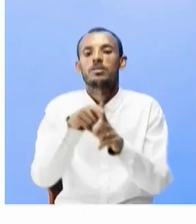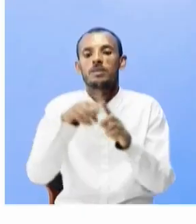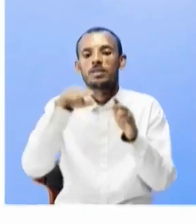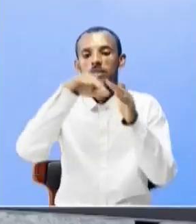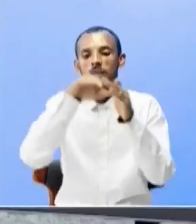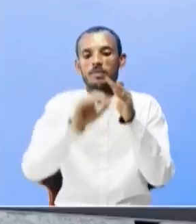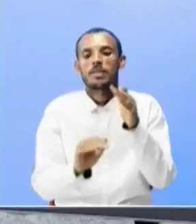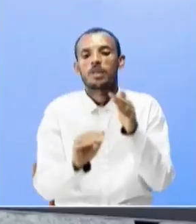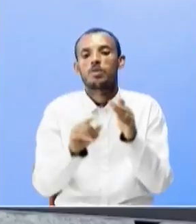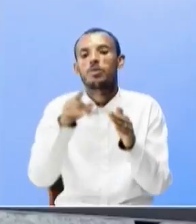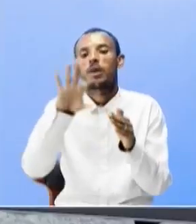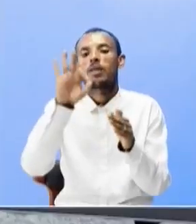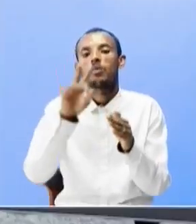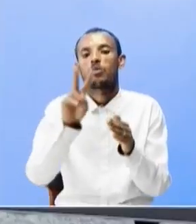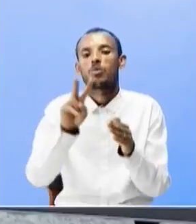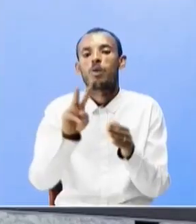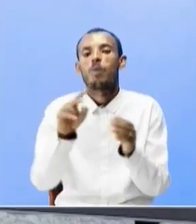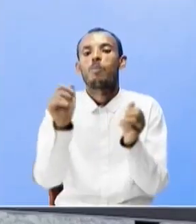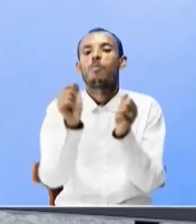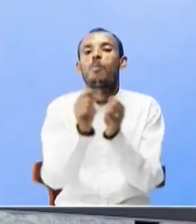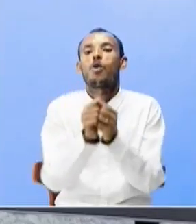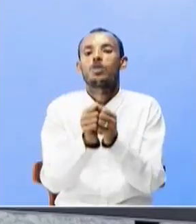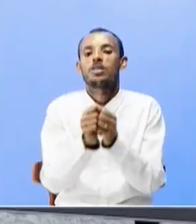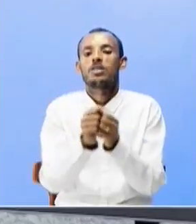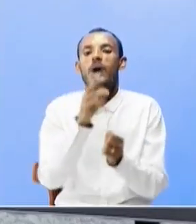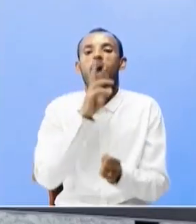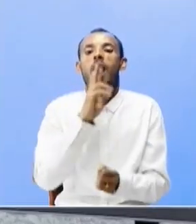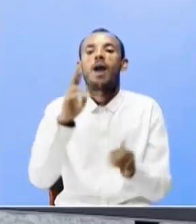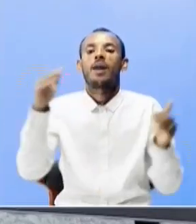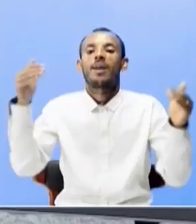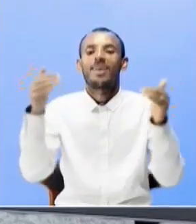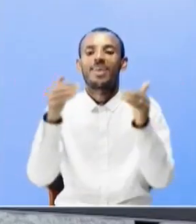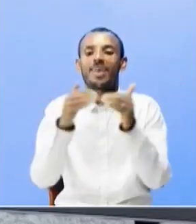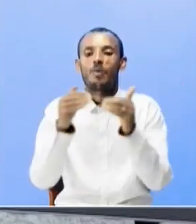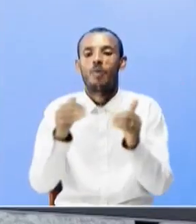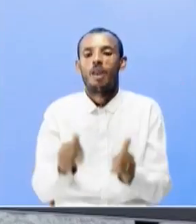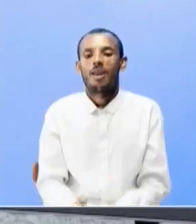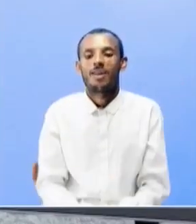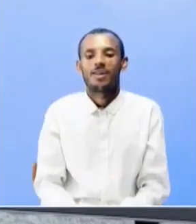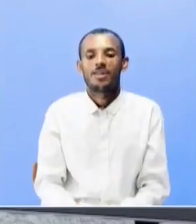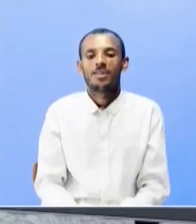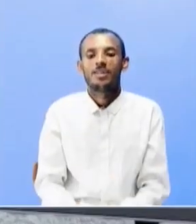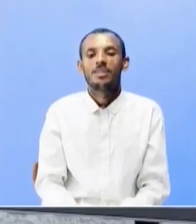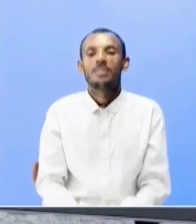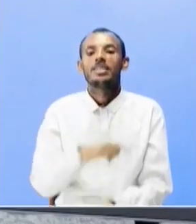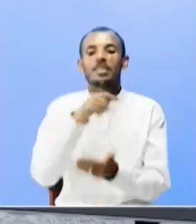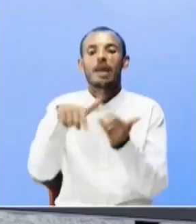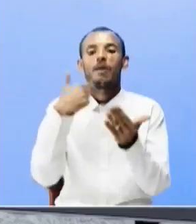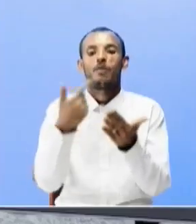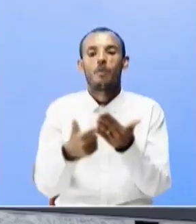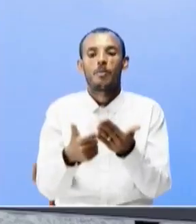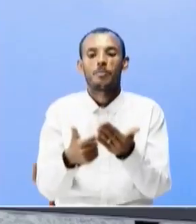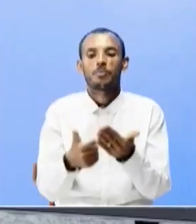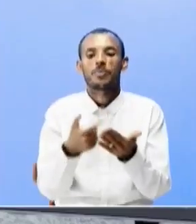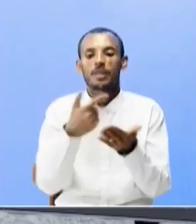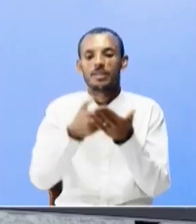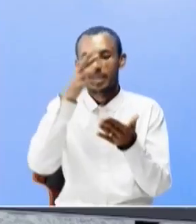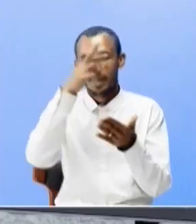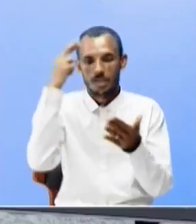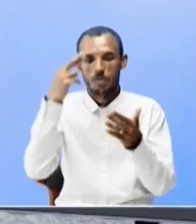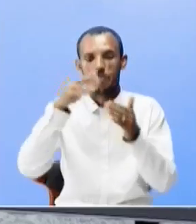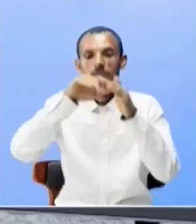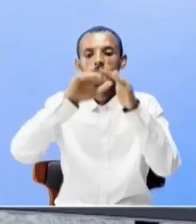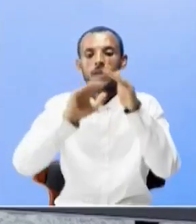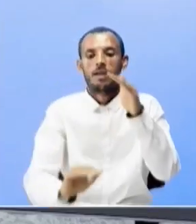2. Therefore, both are equal, are the same. Therefore, in the case of